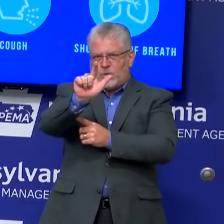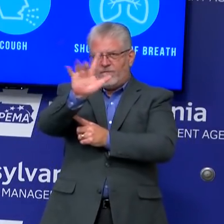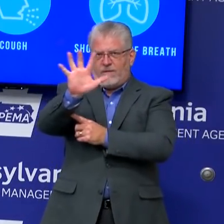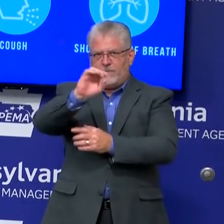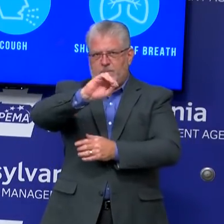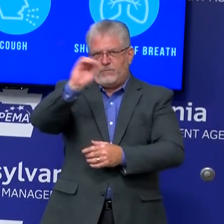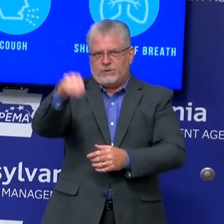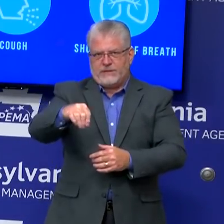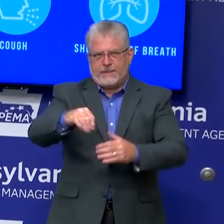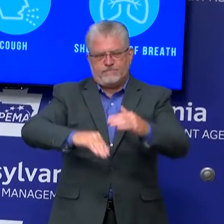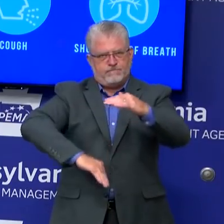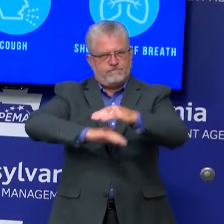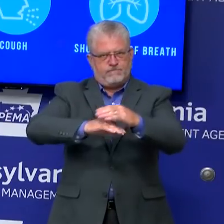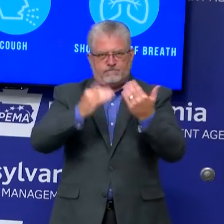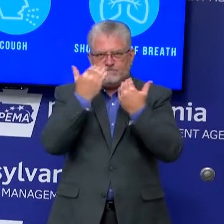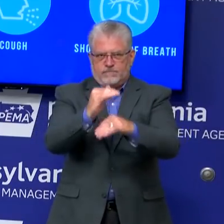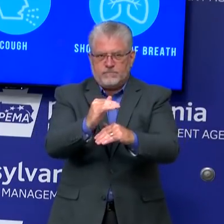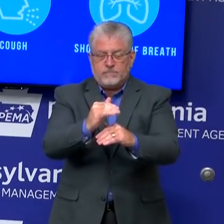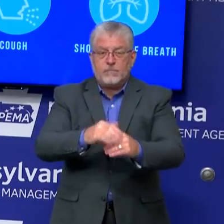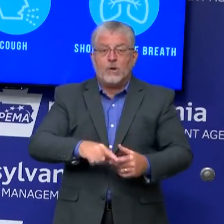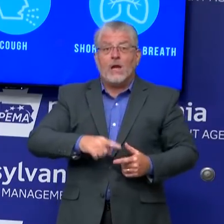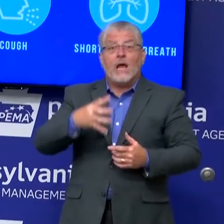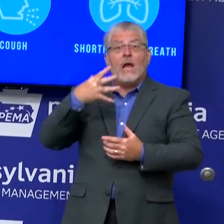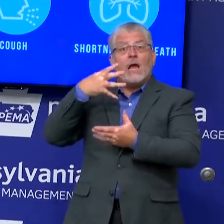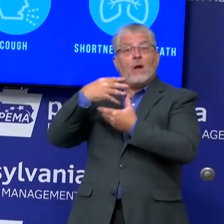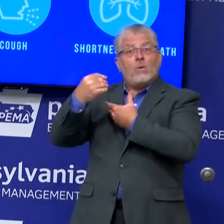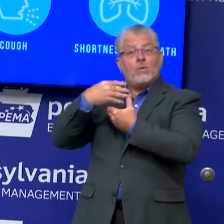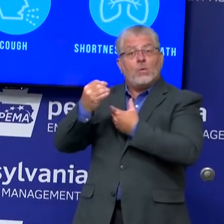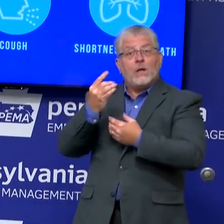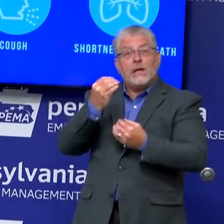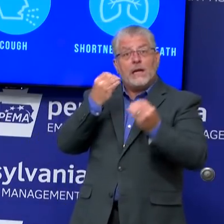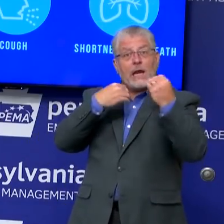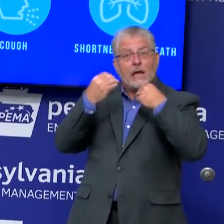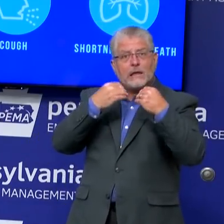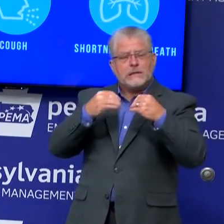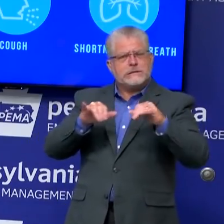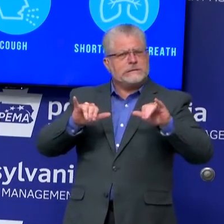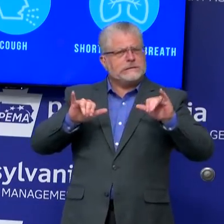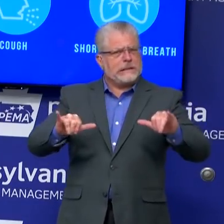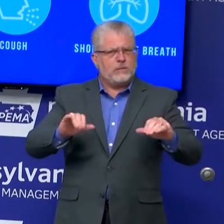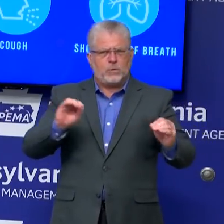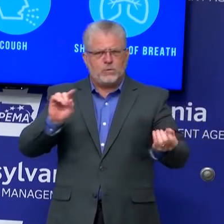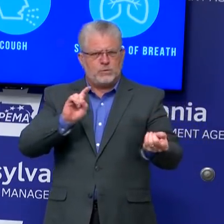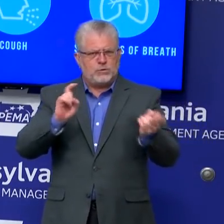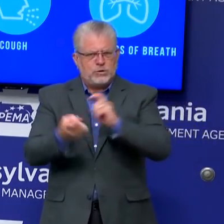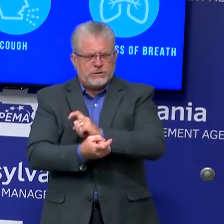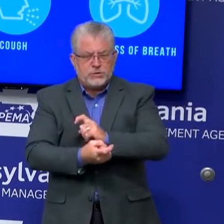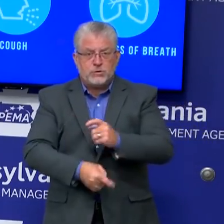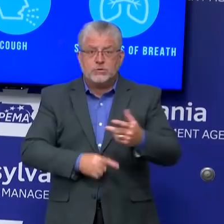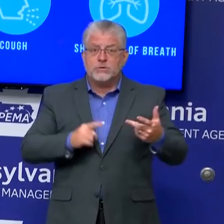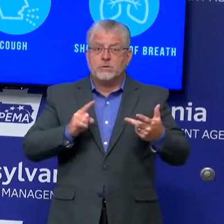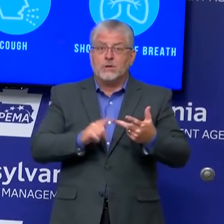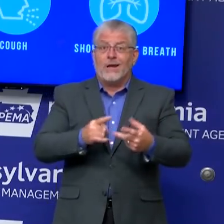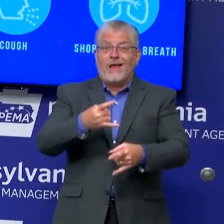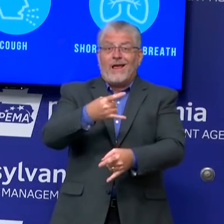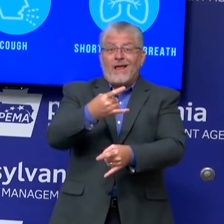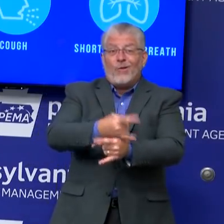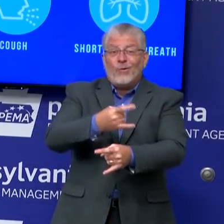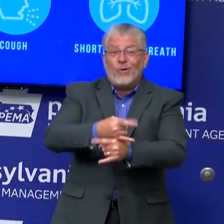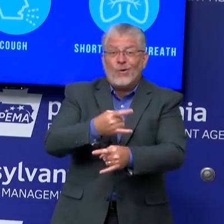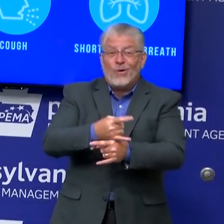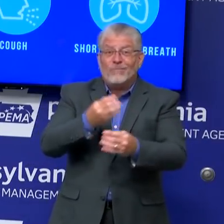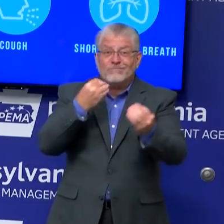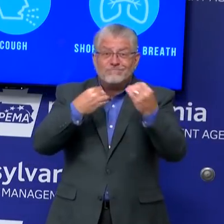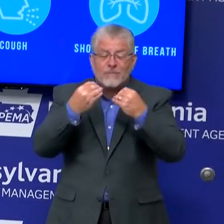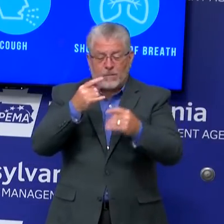as they are. Second, on-premises alcohol consumption will be limited to service with meals only. Cocktails to go and